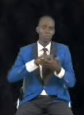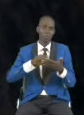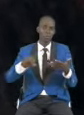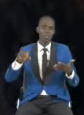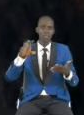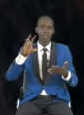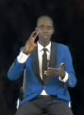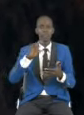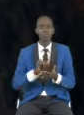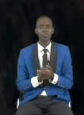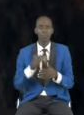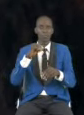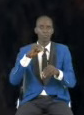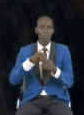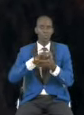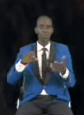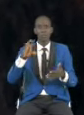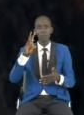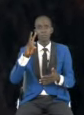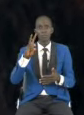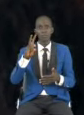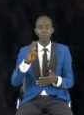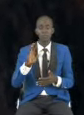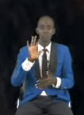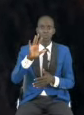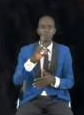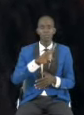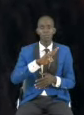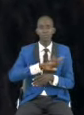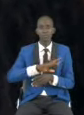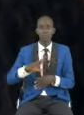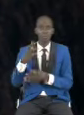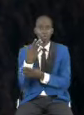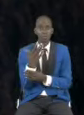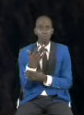in verse 6, thy right hand, O Lord, it become